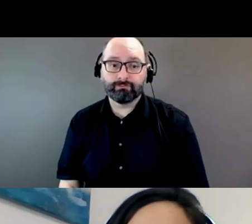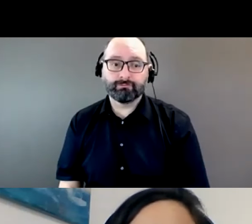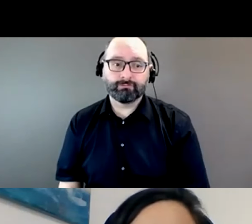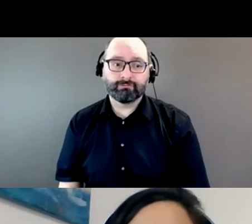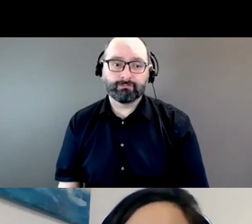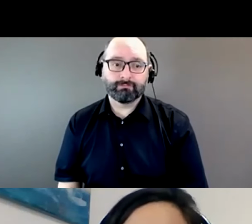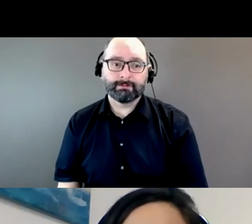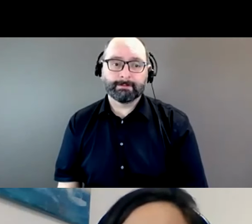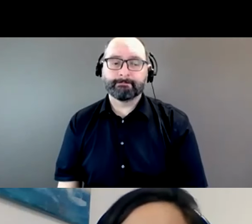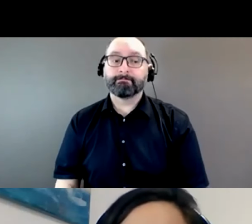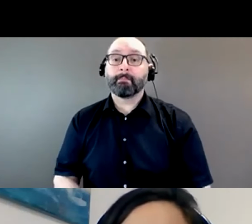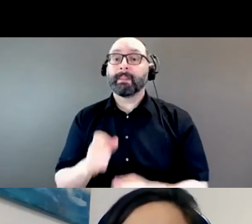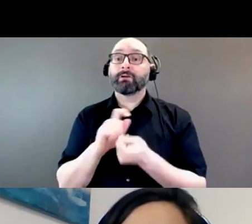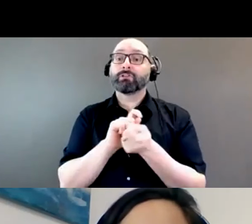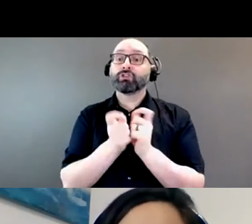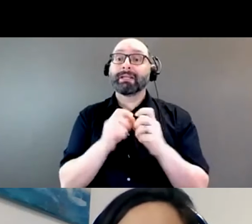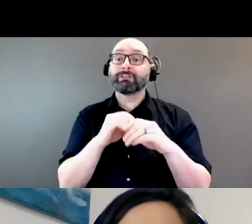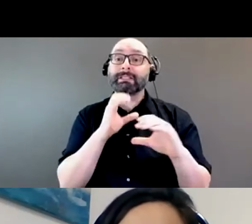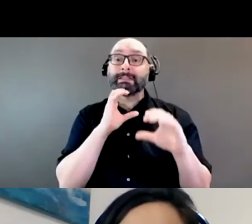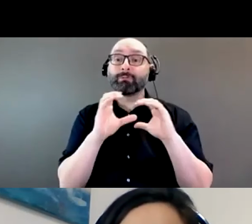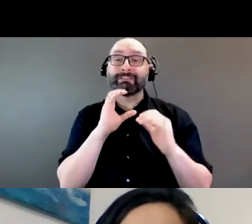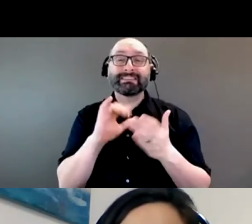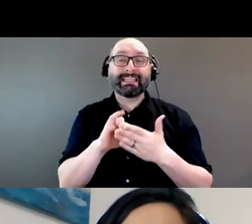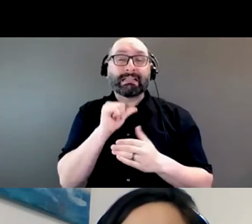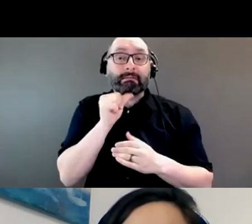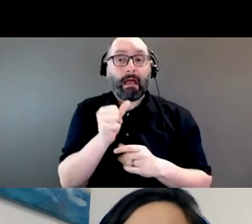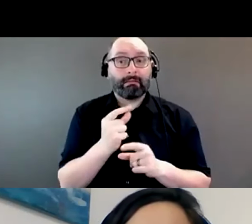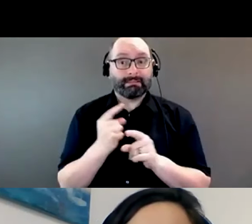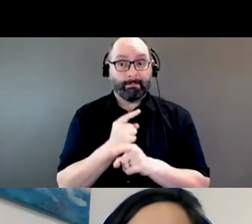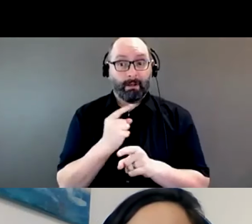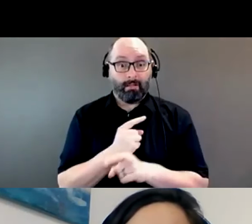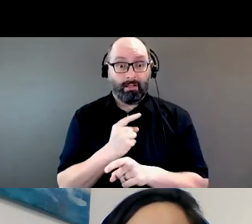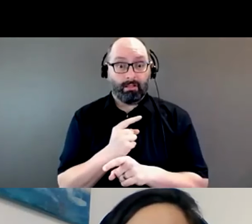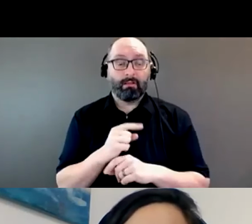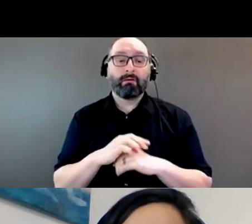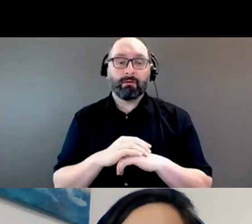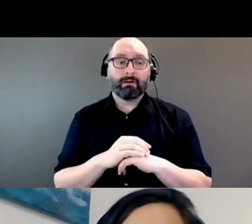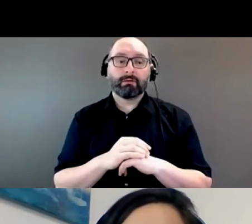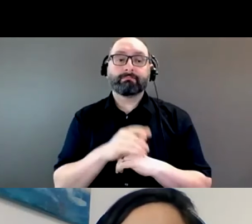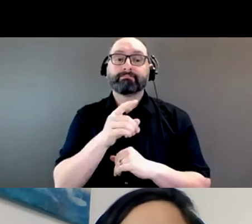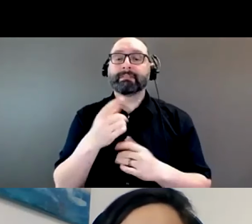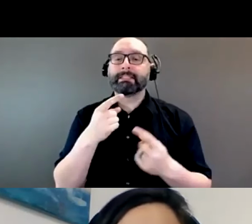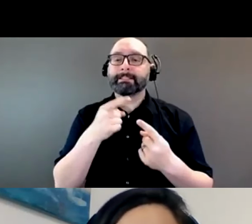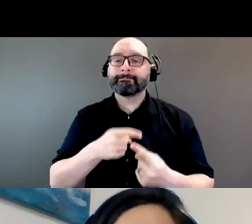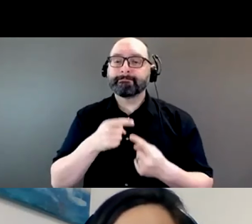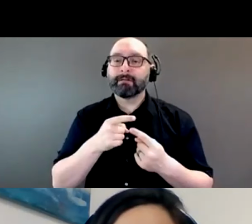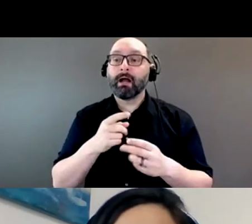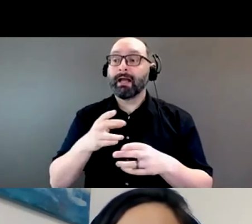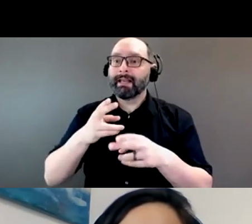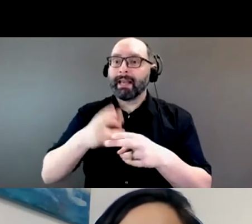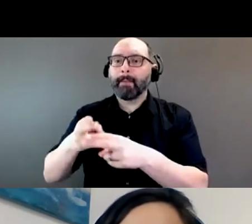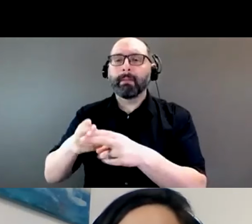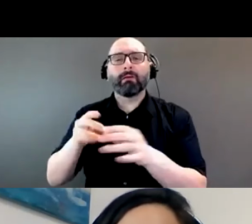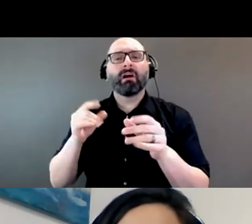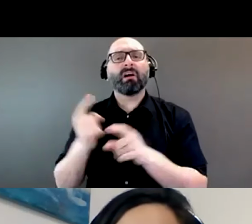So changes in communication that are not typical in healthy aging include difficulty naming common objects